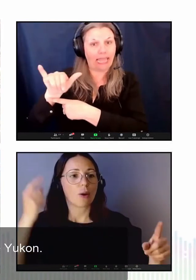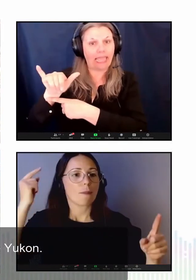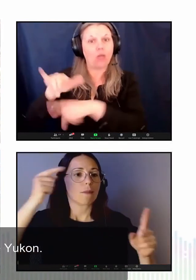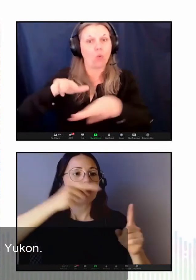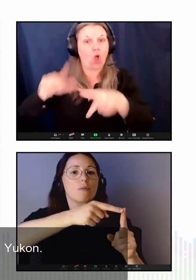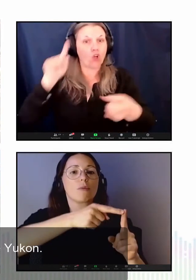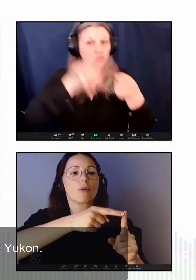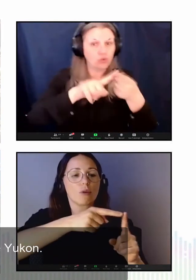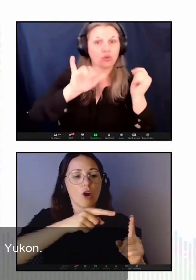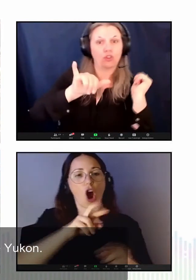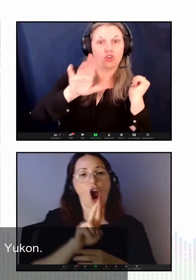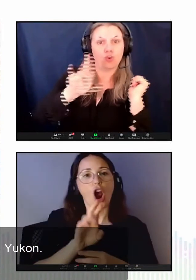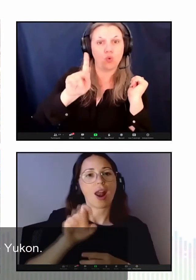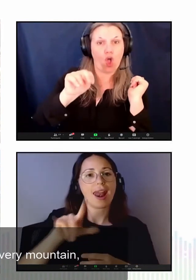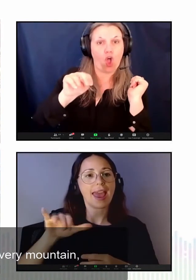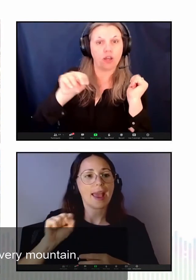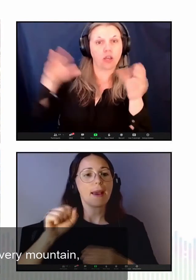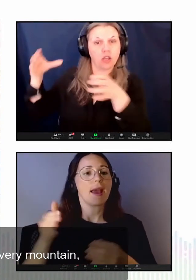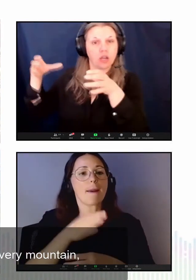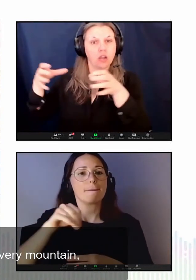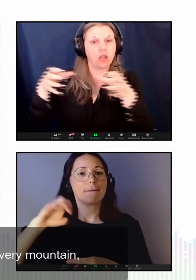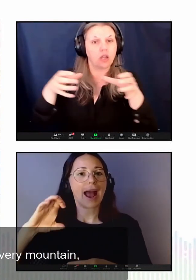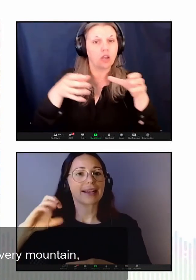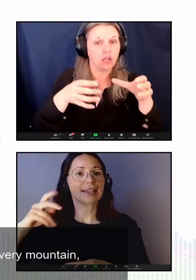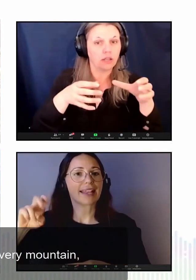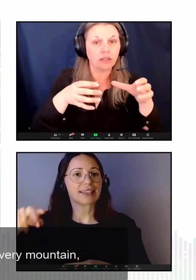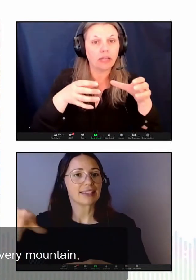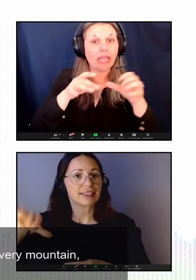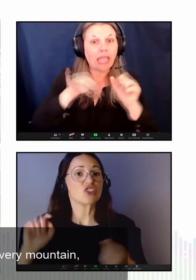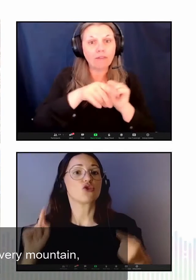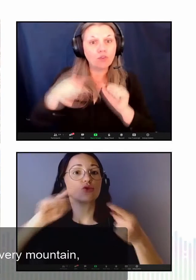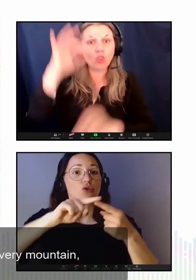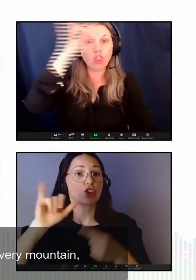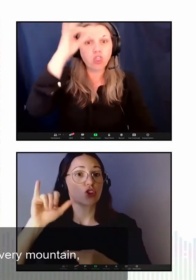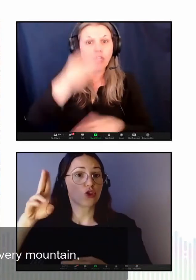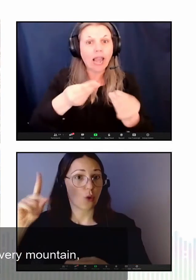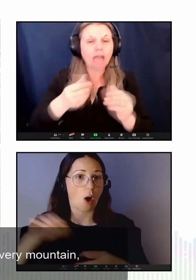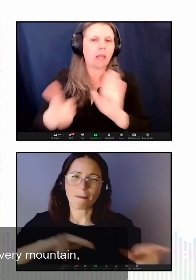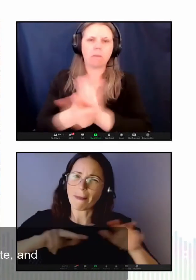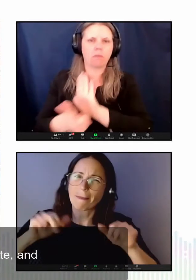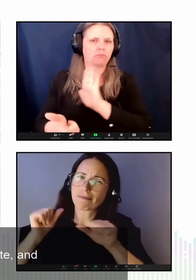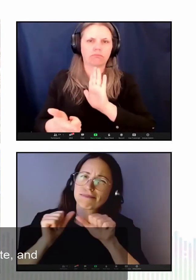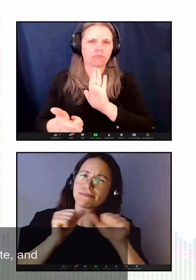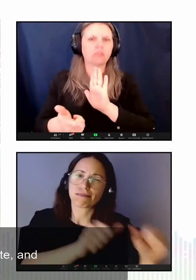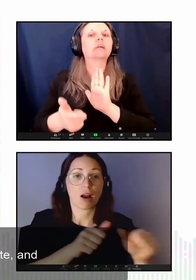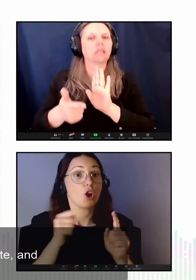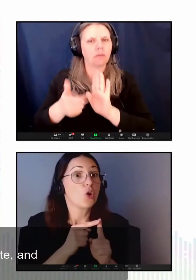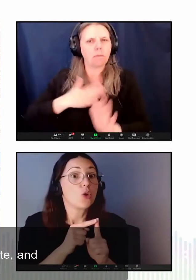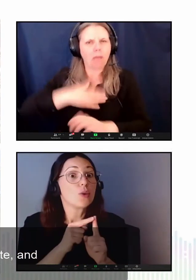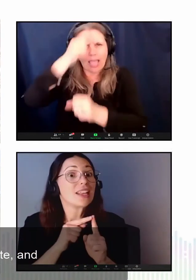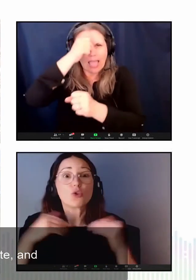Yukon. And a person doesn't do that if they don't know the land. He knows every mountain, every place.